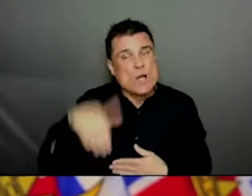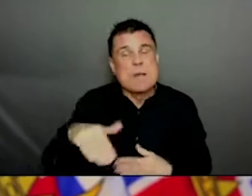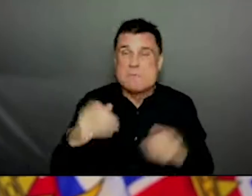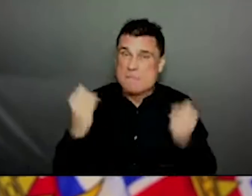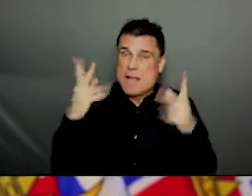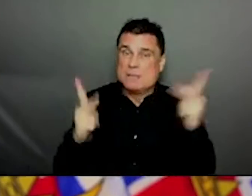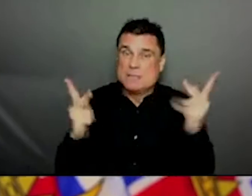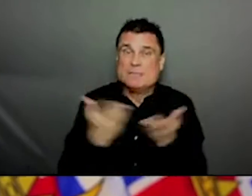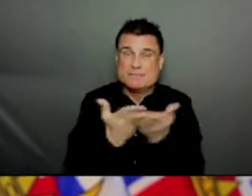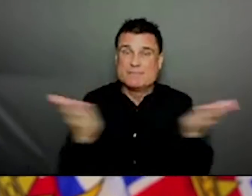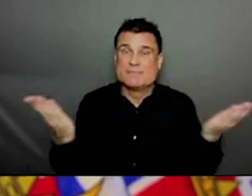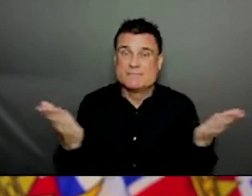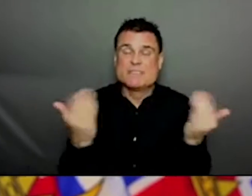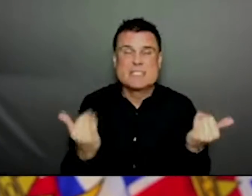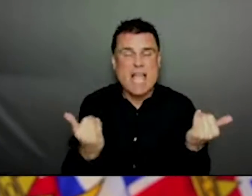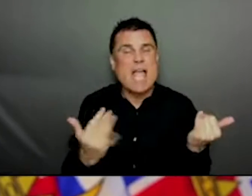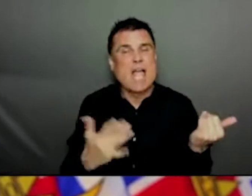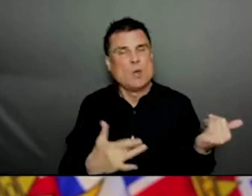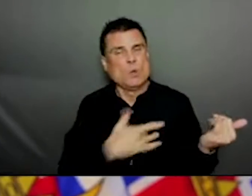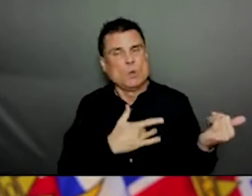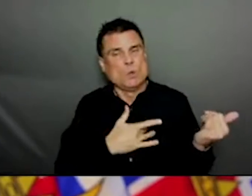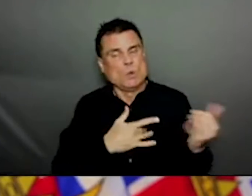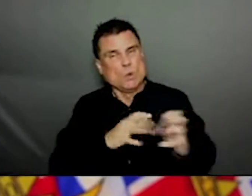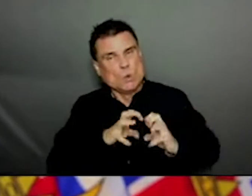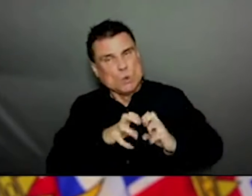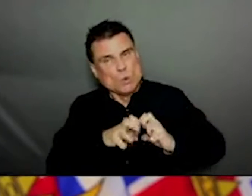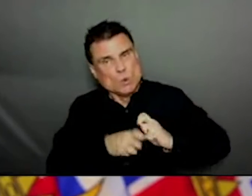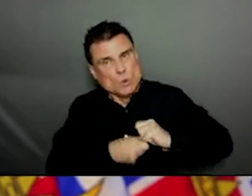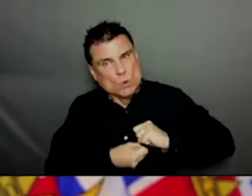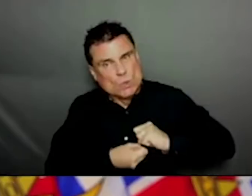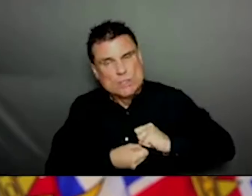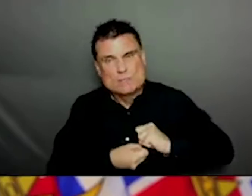out to everybody who's been affected.